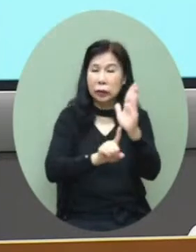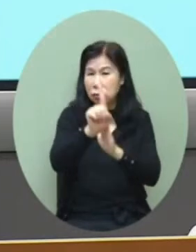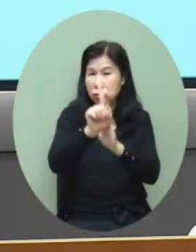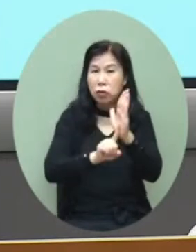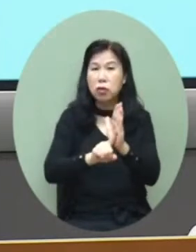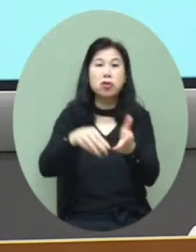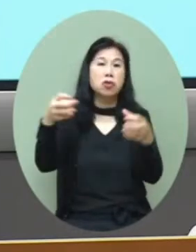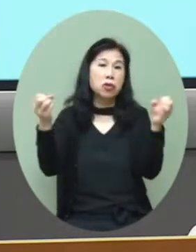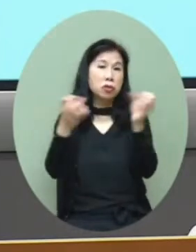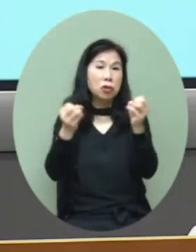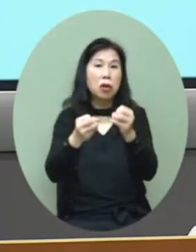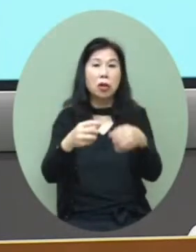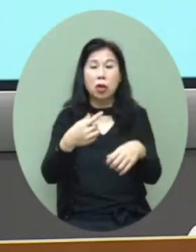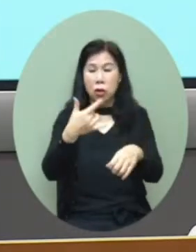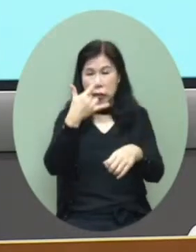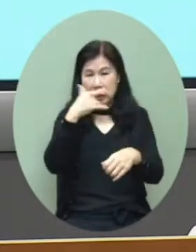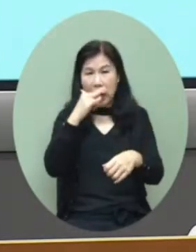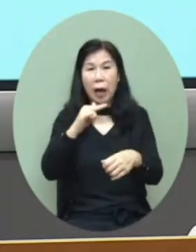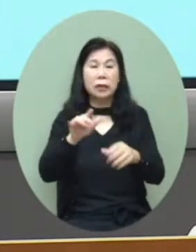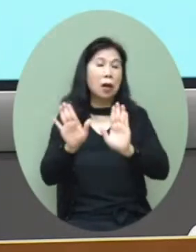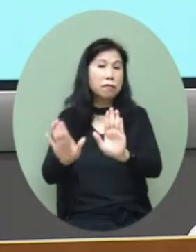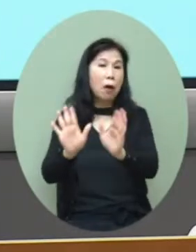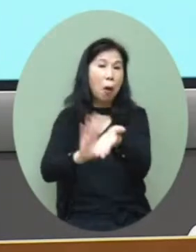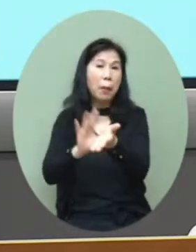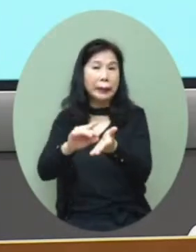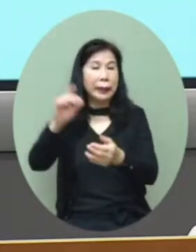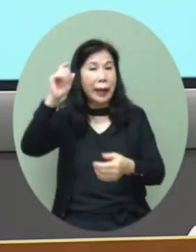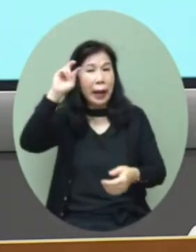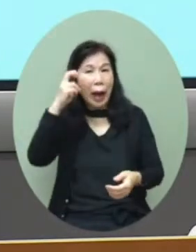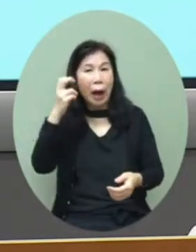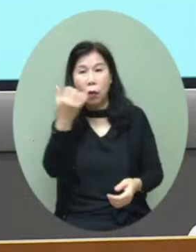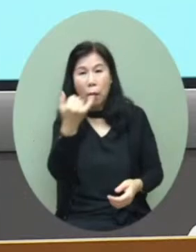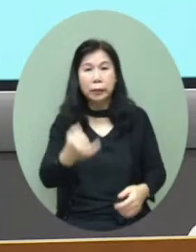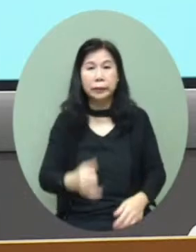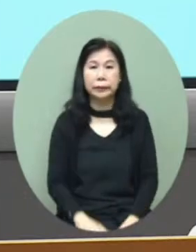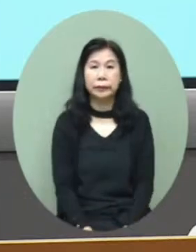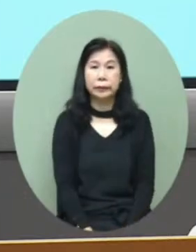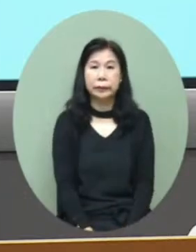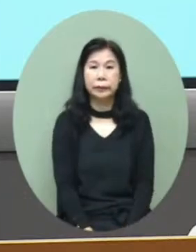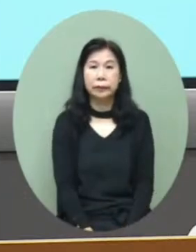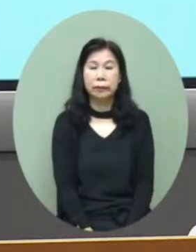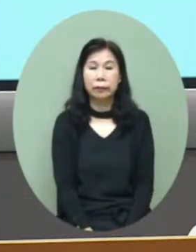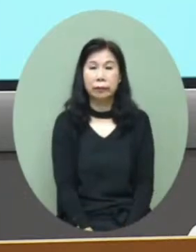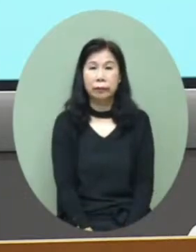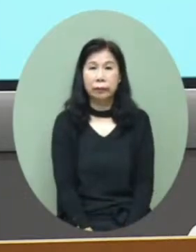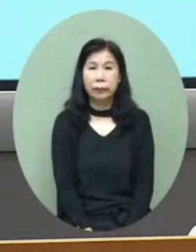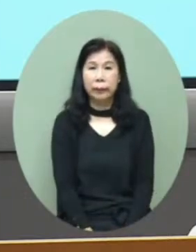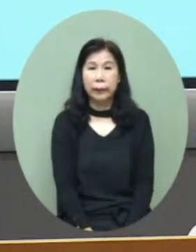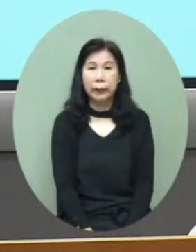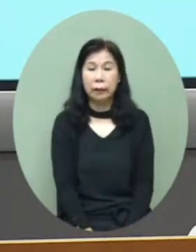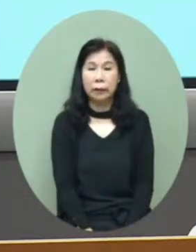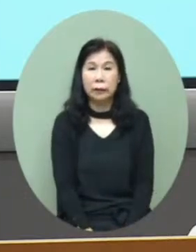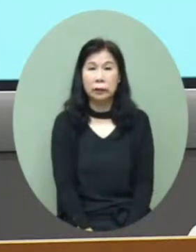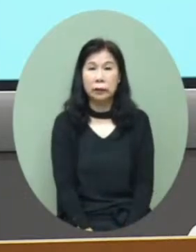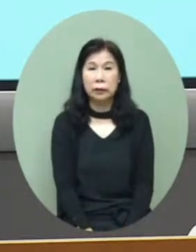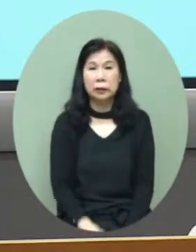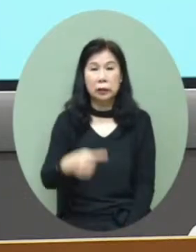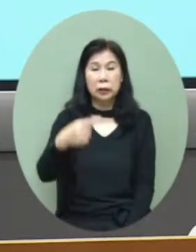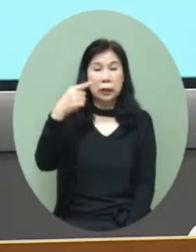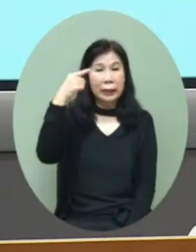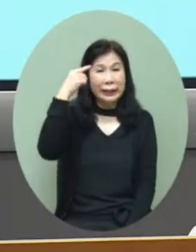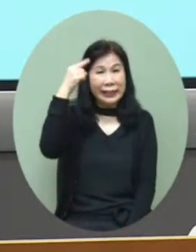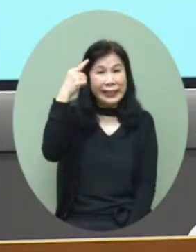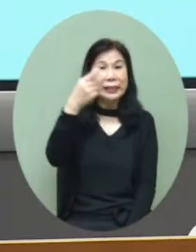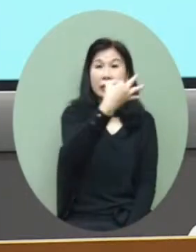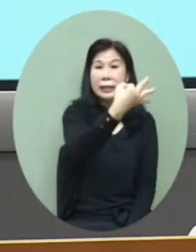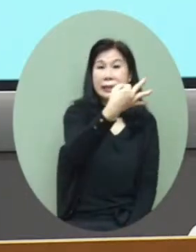change. We keep in view these changes when we discuss about possible